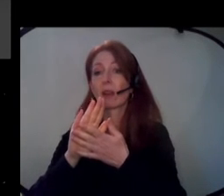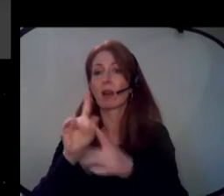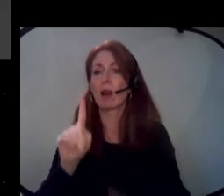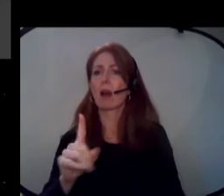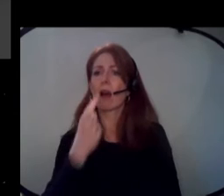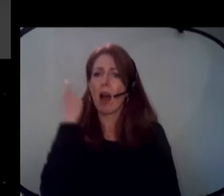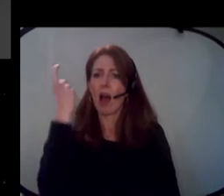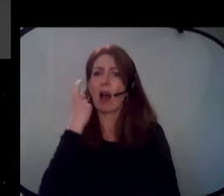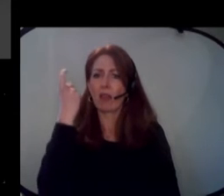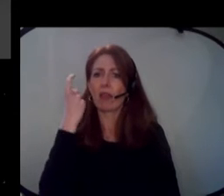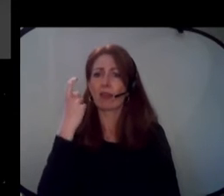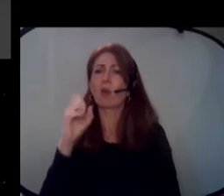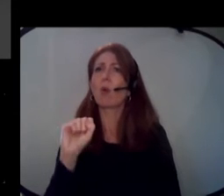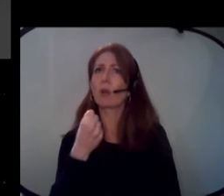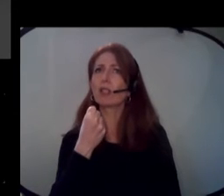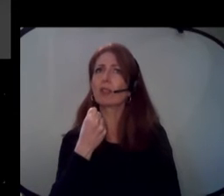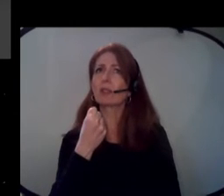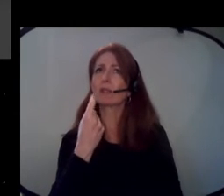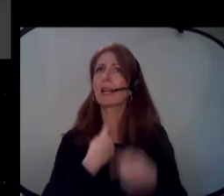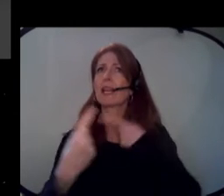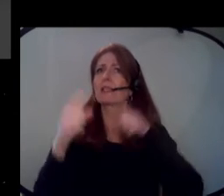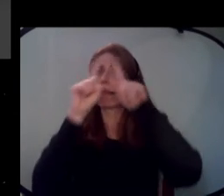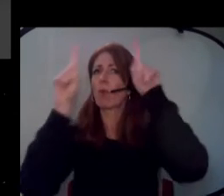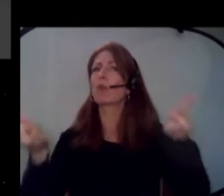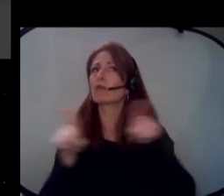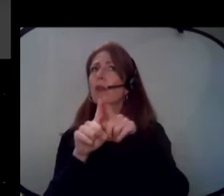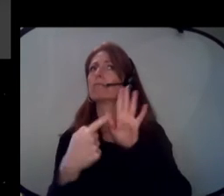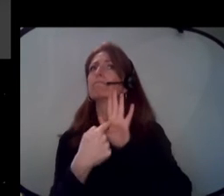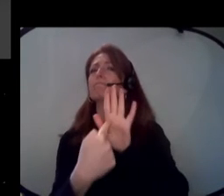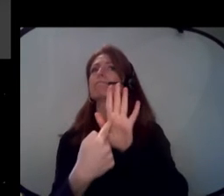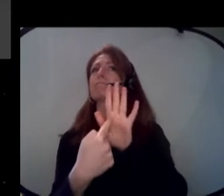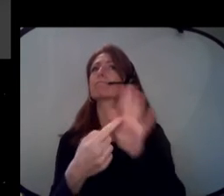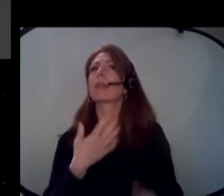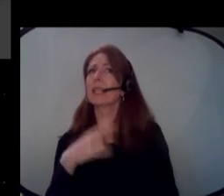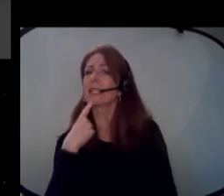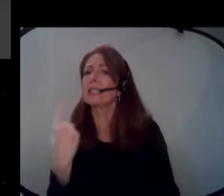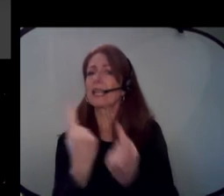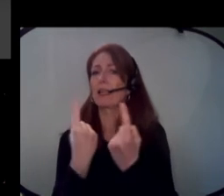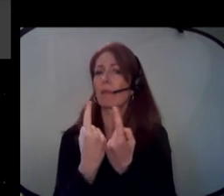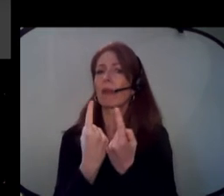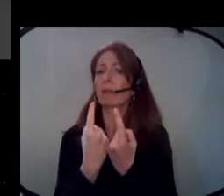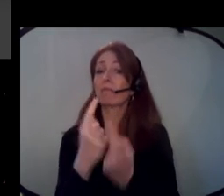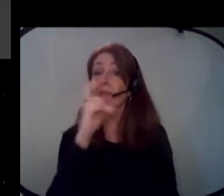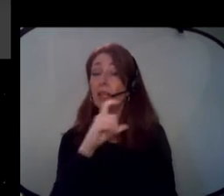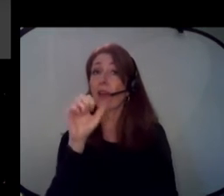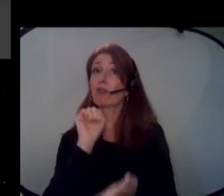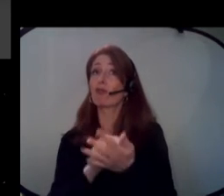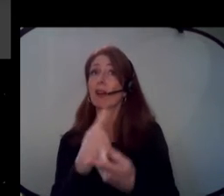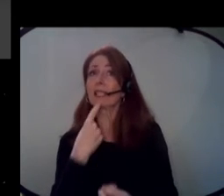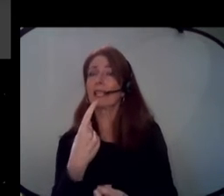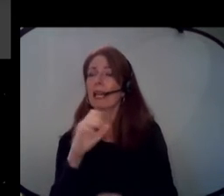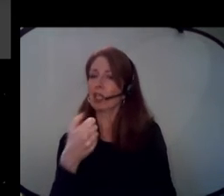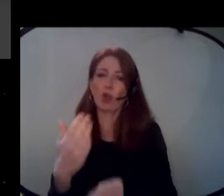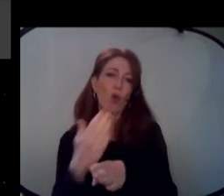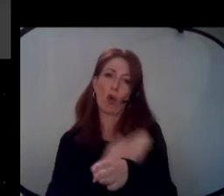I think while we've got the allegory of painting up, can I just say something about it? Because I think it's, although Catherine rightly said it's not an early work